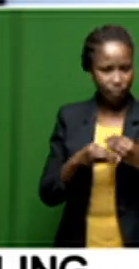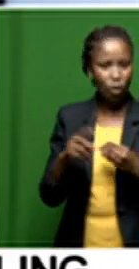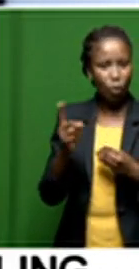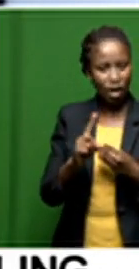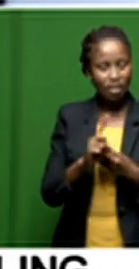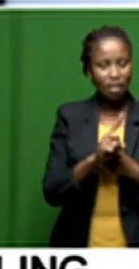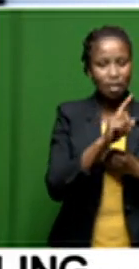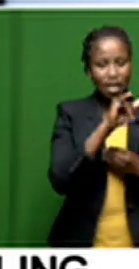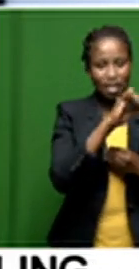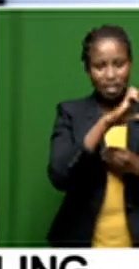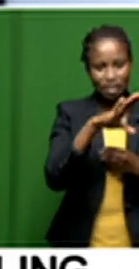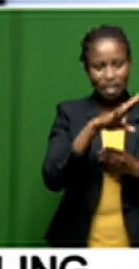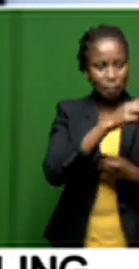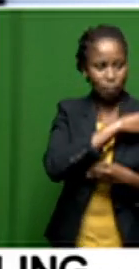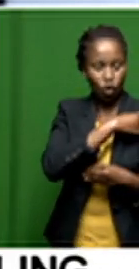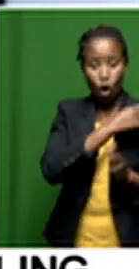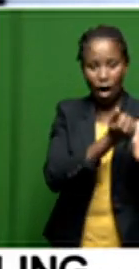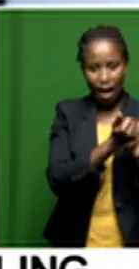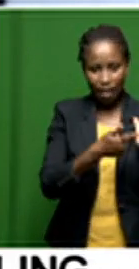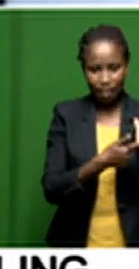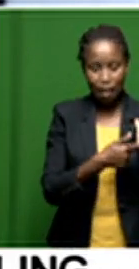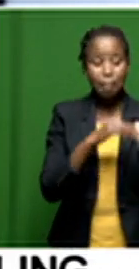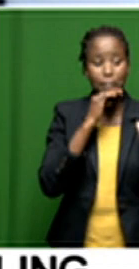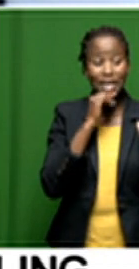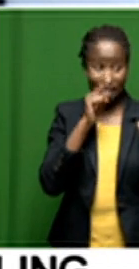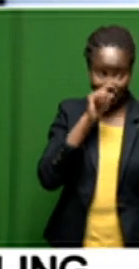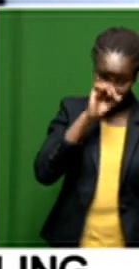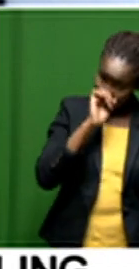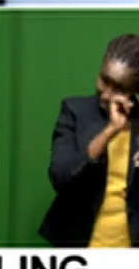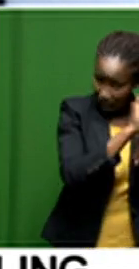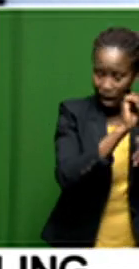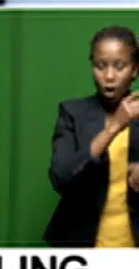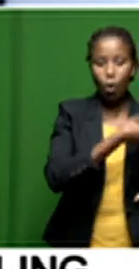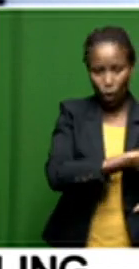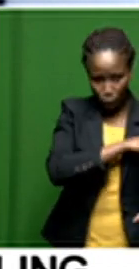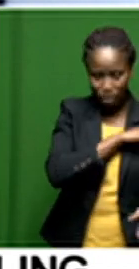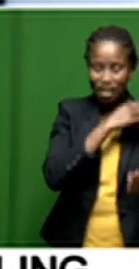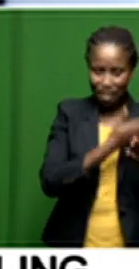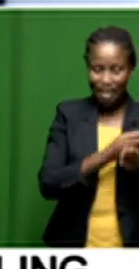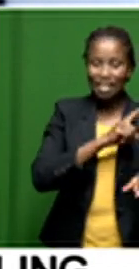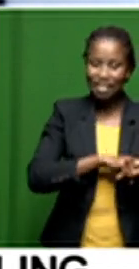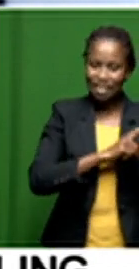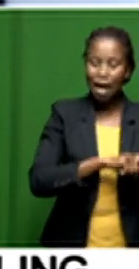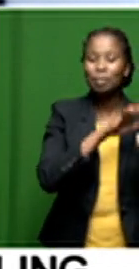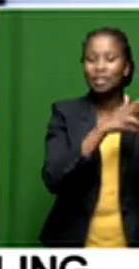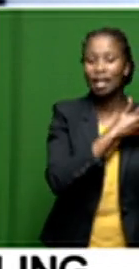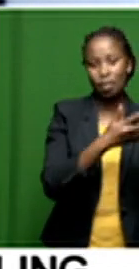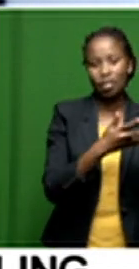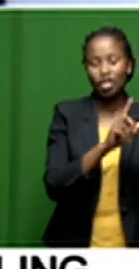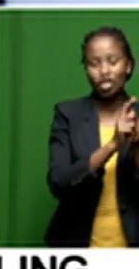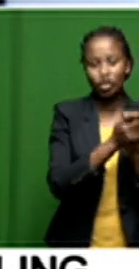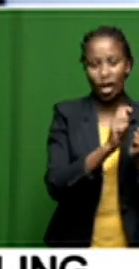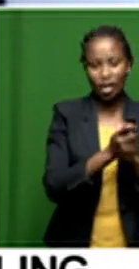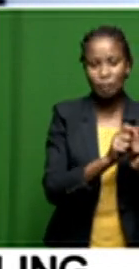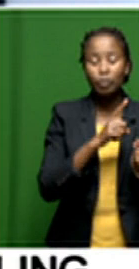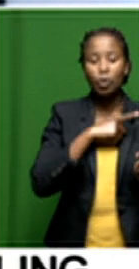Electoral Management Act, which gives the IEC the authority to amend the timetable. Because obviously, if once an